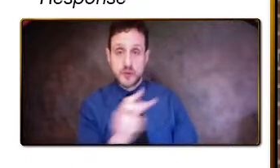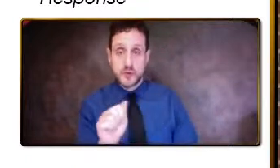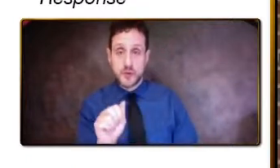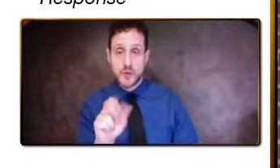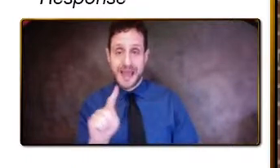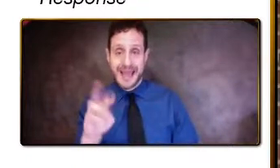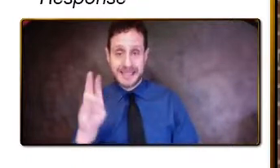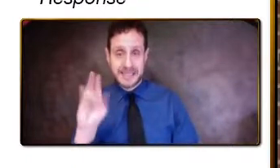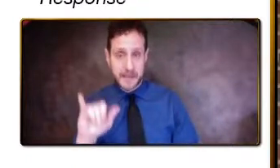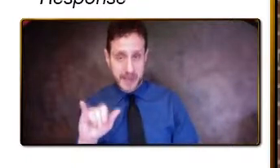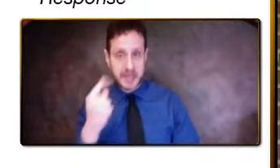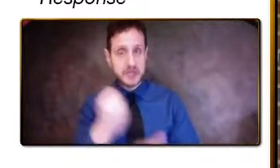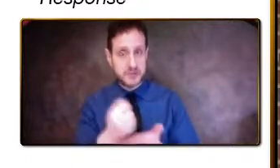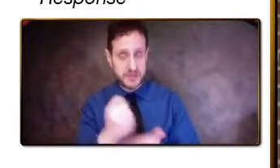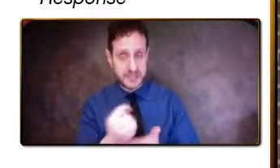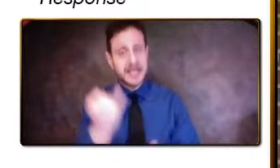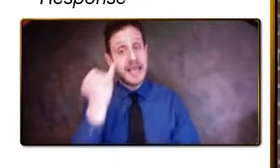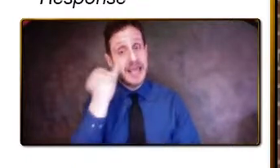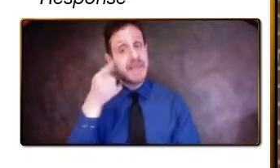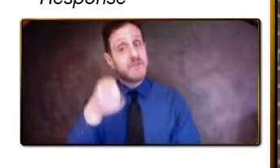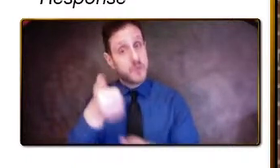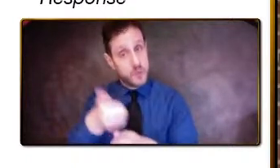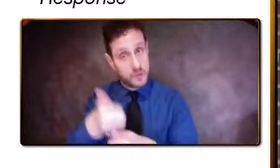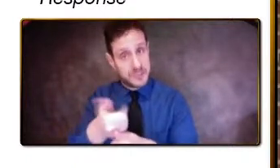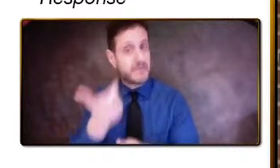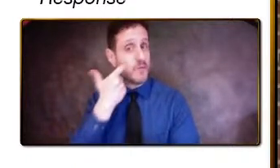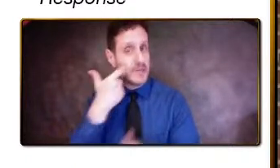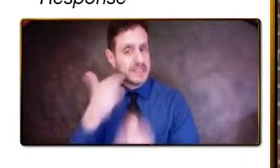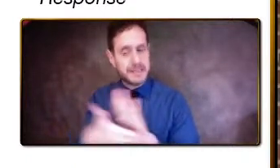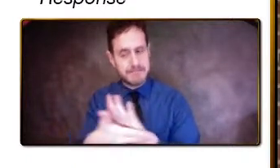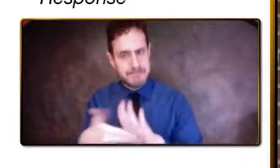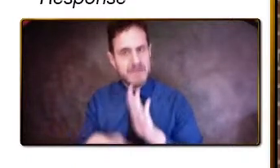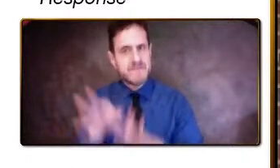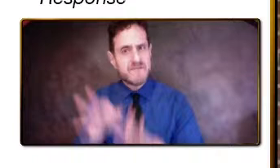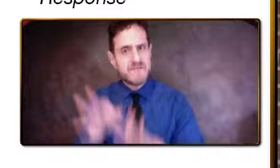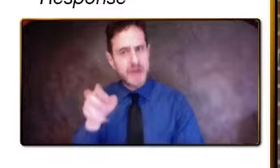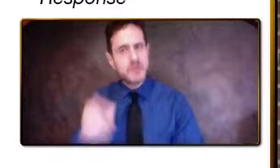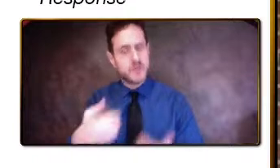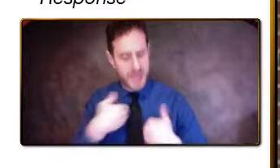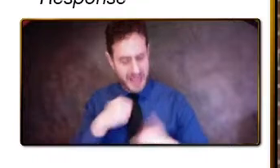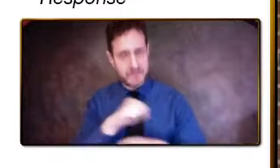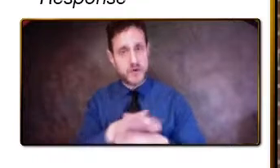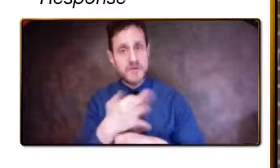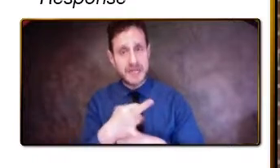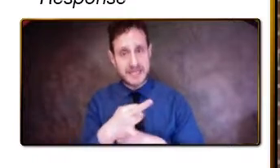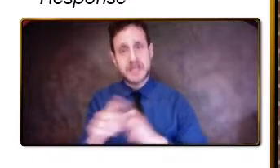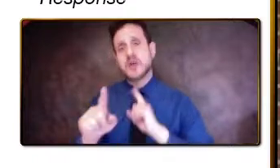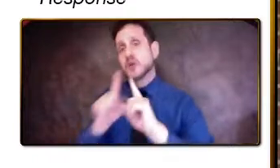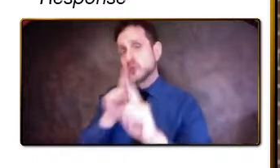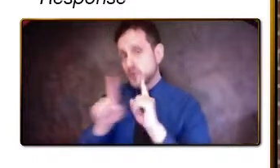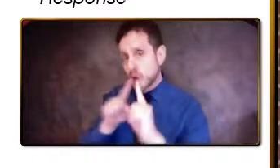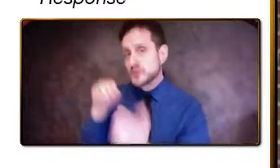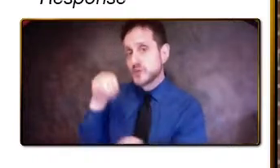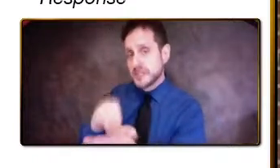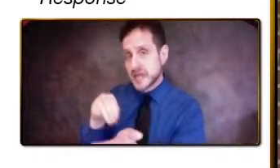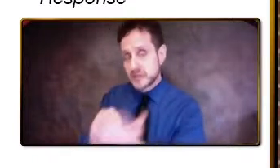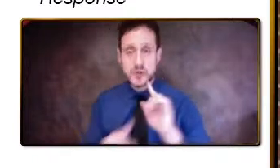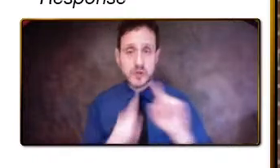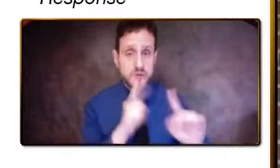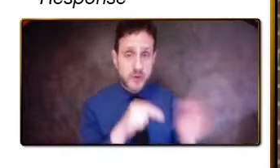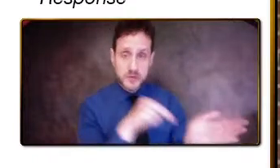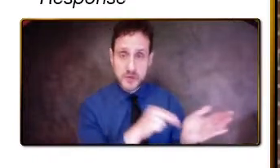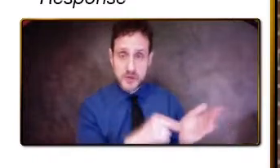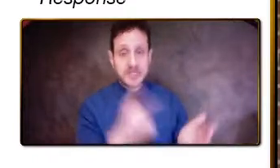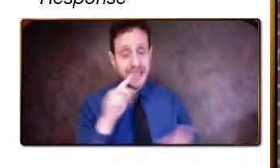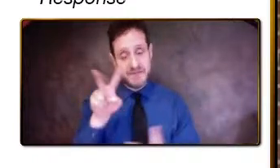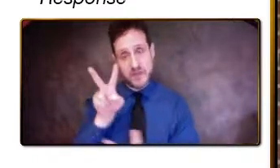urge anyone who has been recently diagnosed with COVID-19 to talk with a healthcare provider about whether one or both of